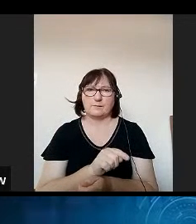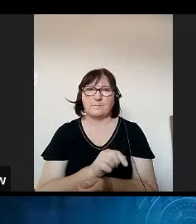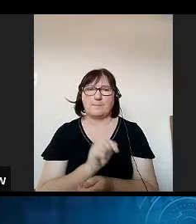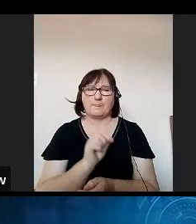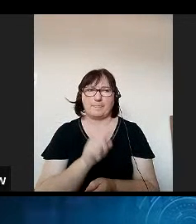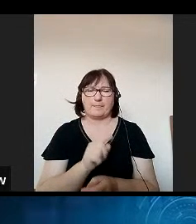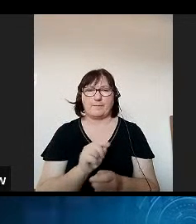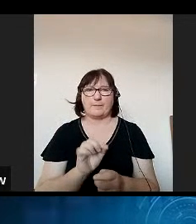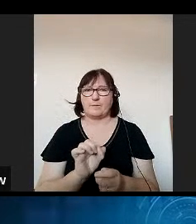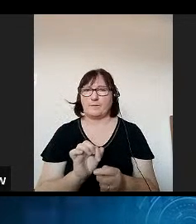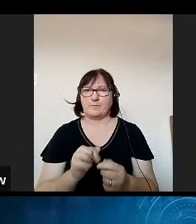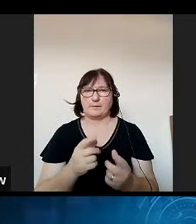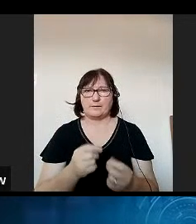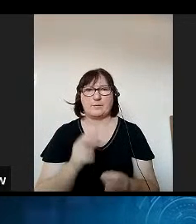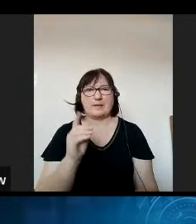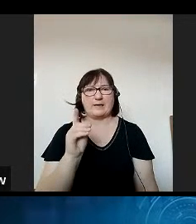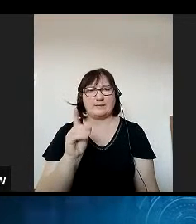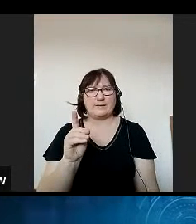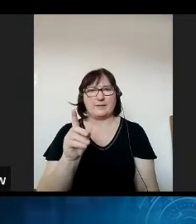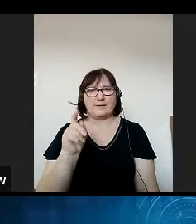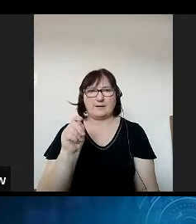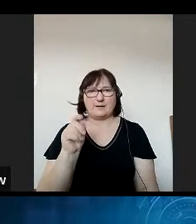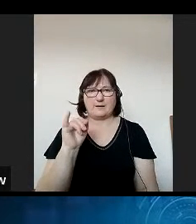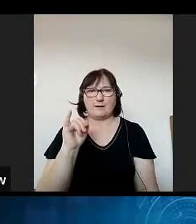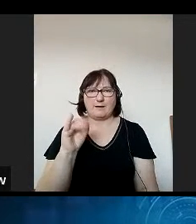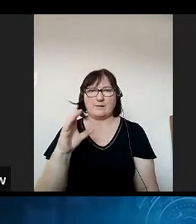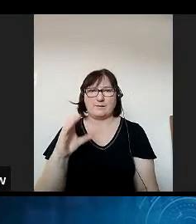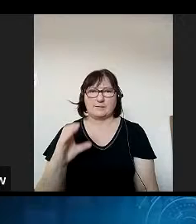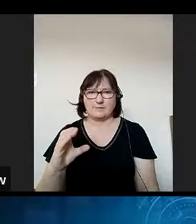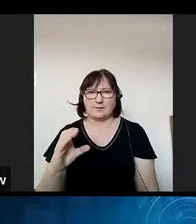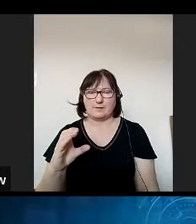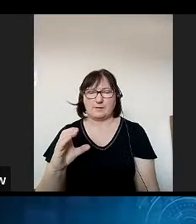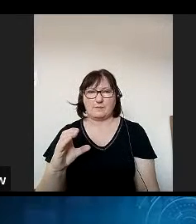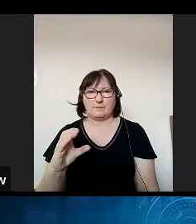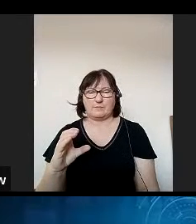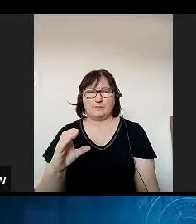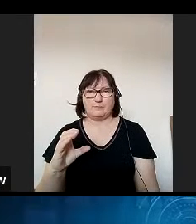by DTIC, and they also appear on the